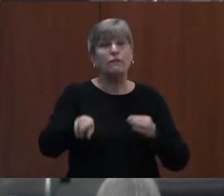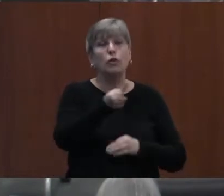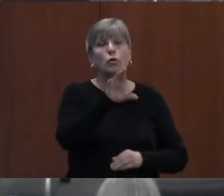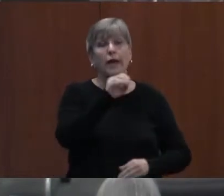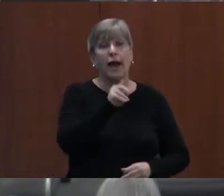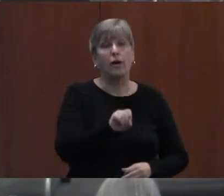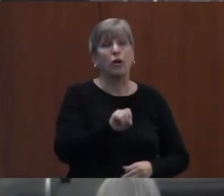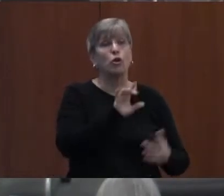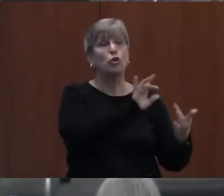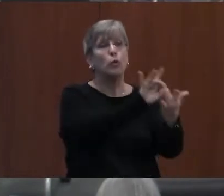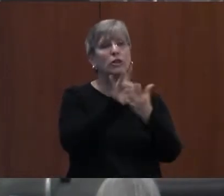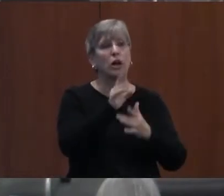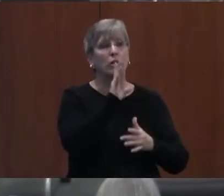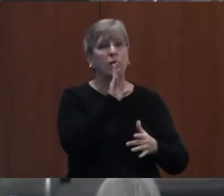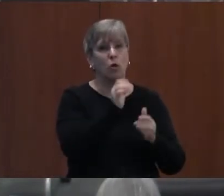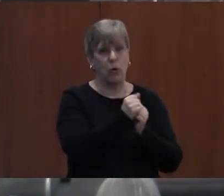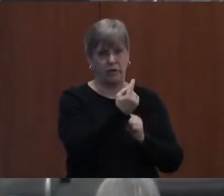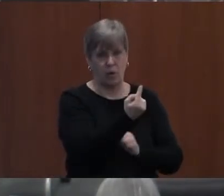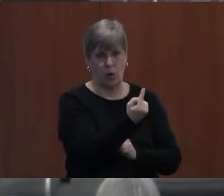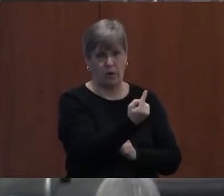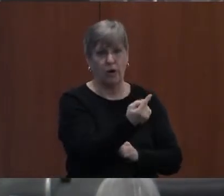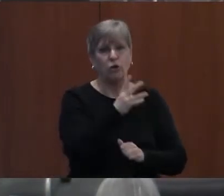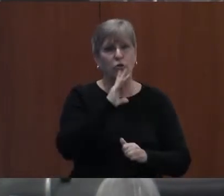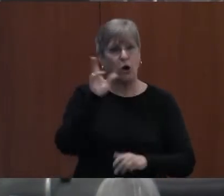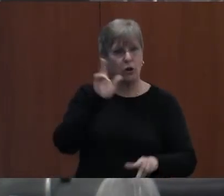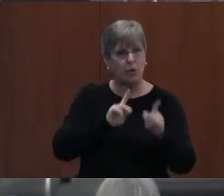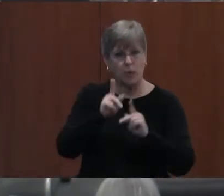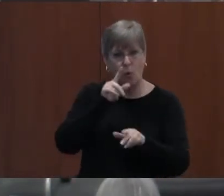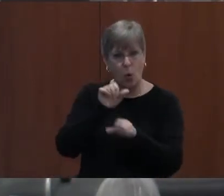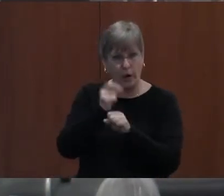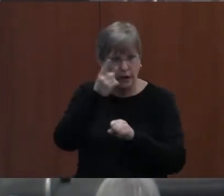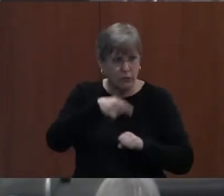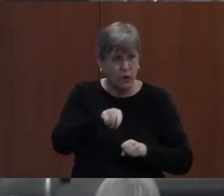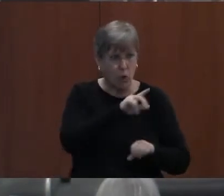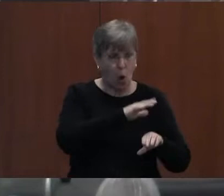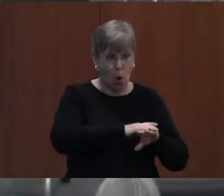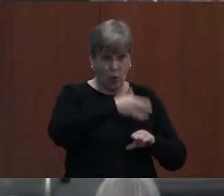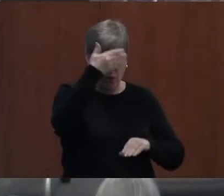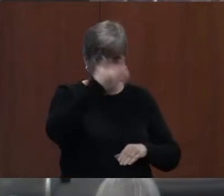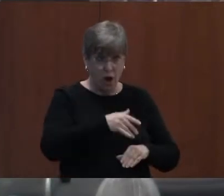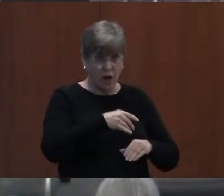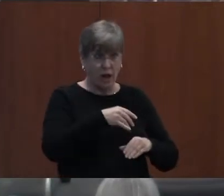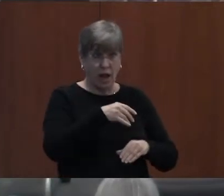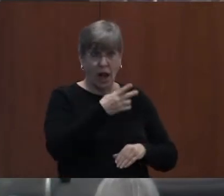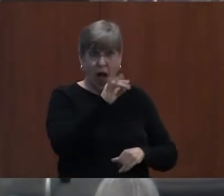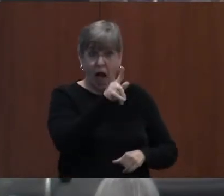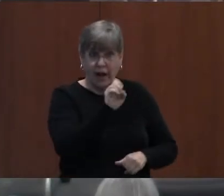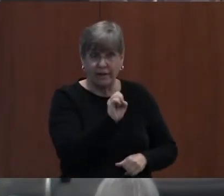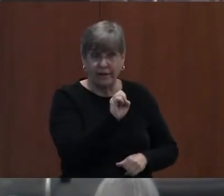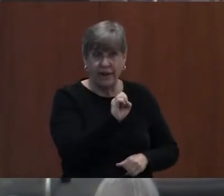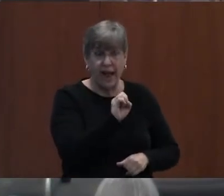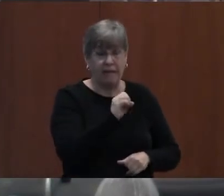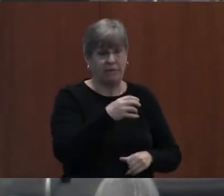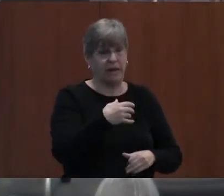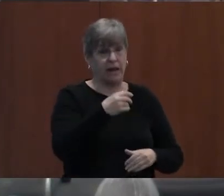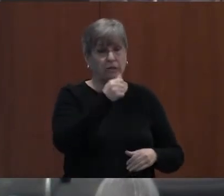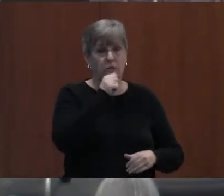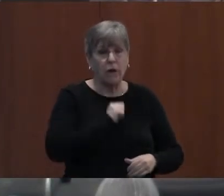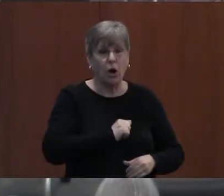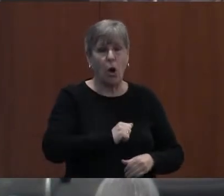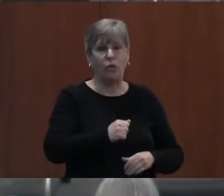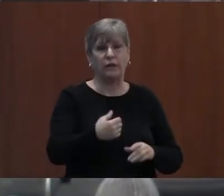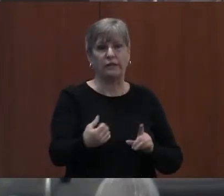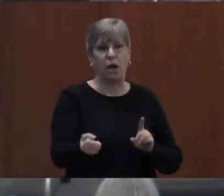care, you reach out, you talk to them. You talk to the people that are working for you, that are on the front lines, that are getting all this abuse. I've watched